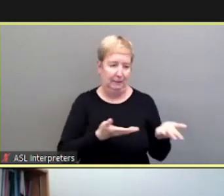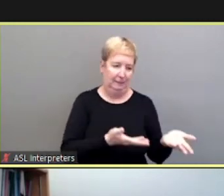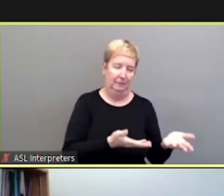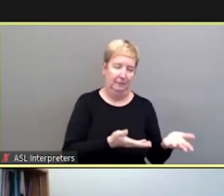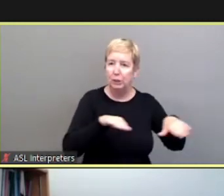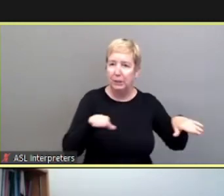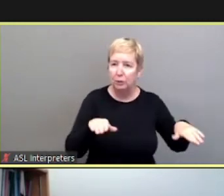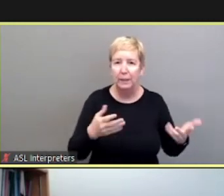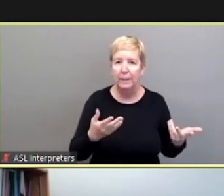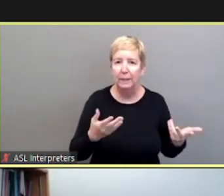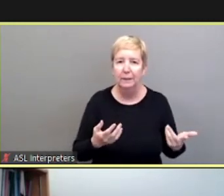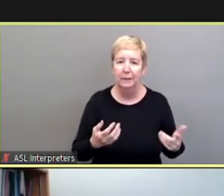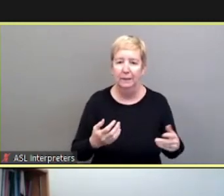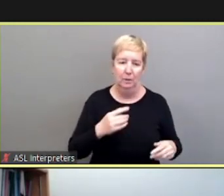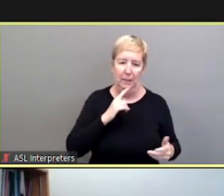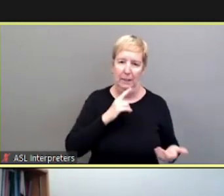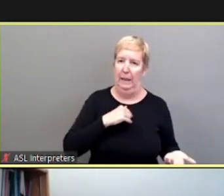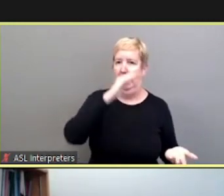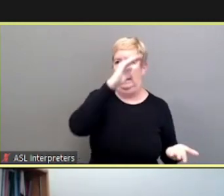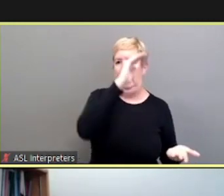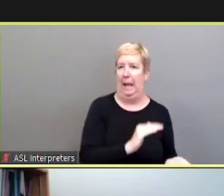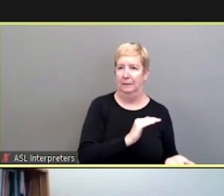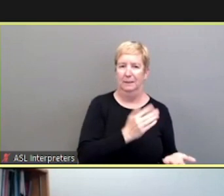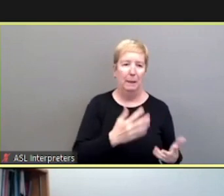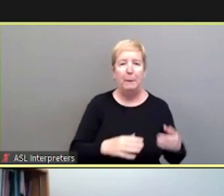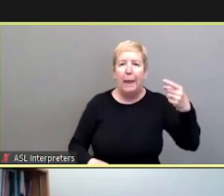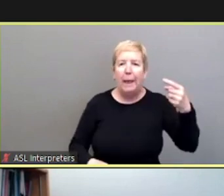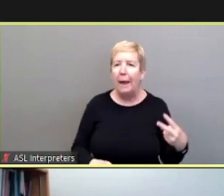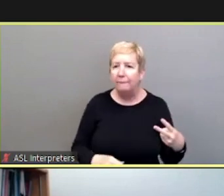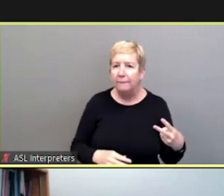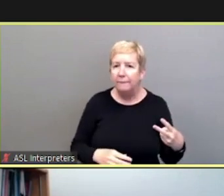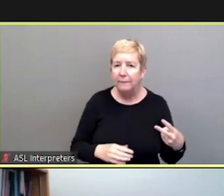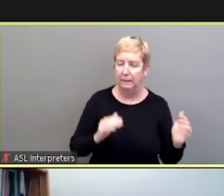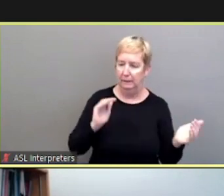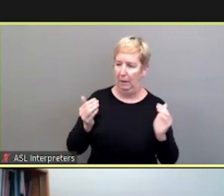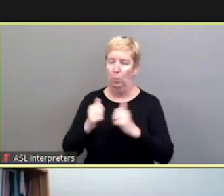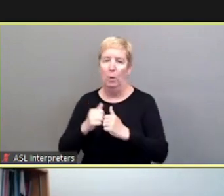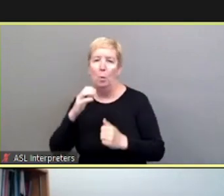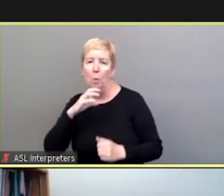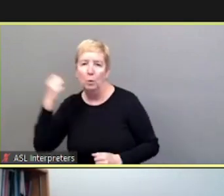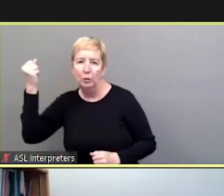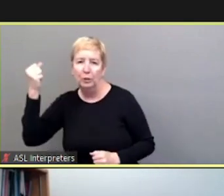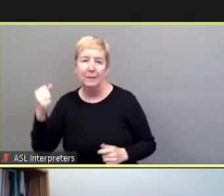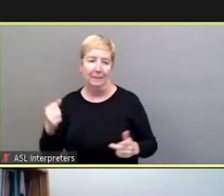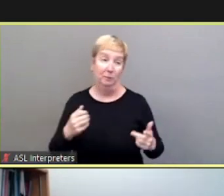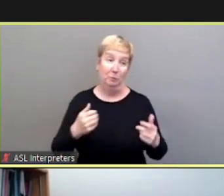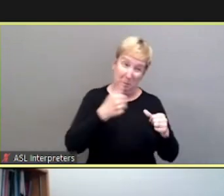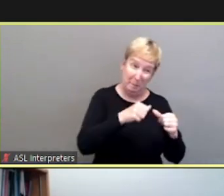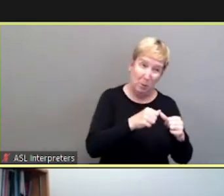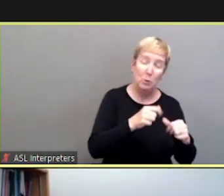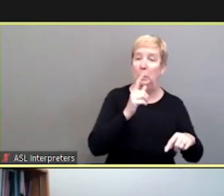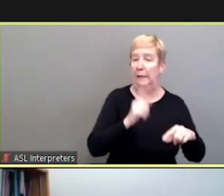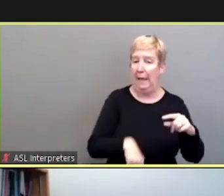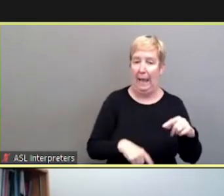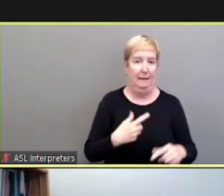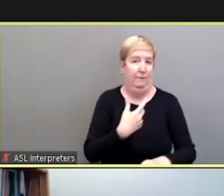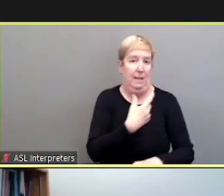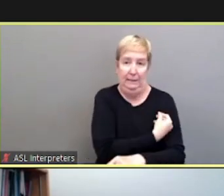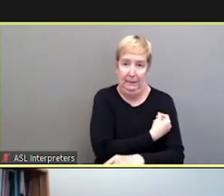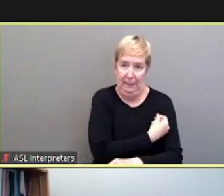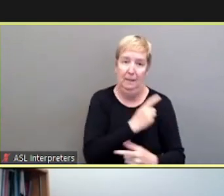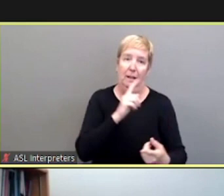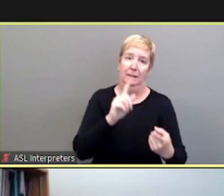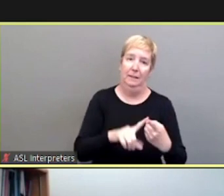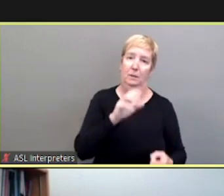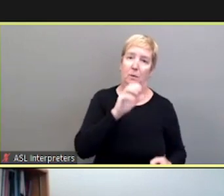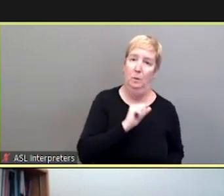see even half that rate in this younger age group, given that you're not eligible for vaccination right now until